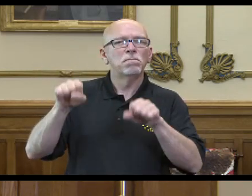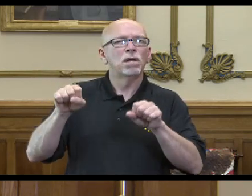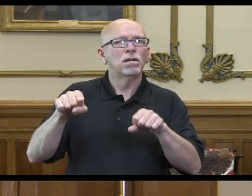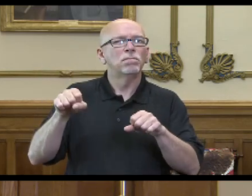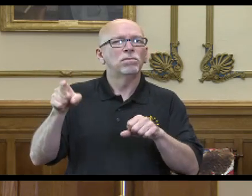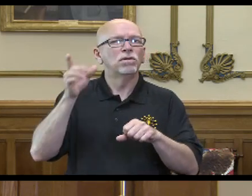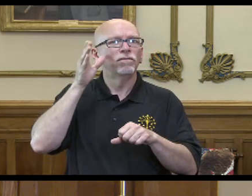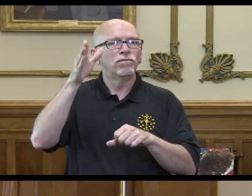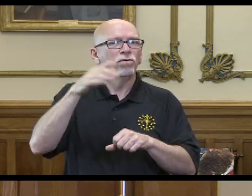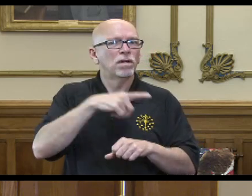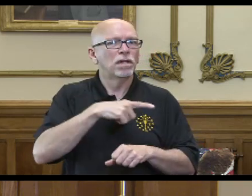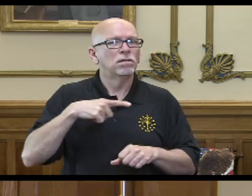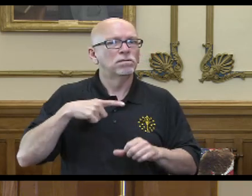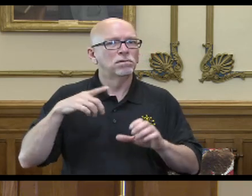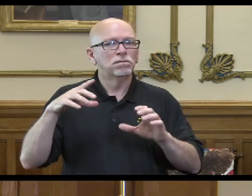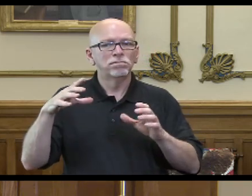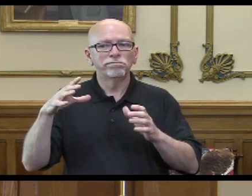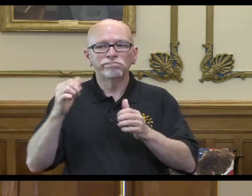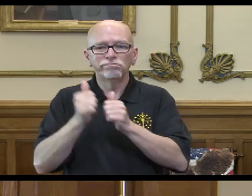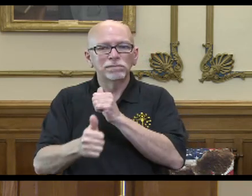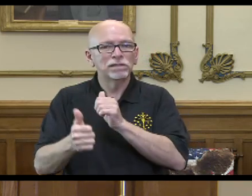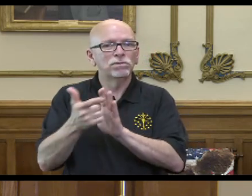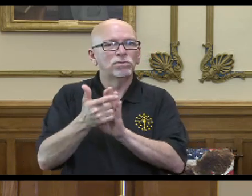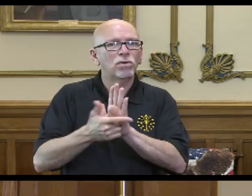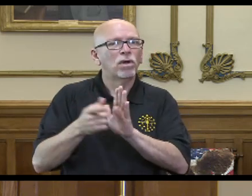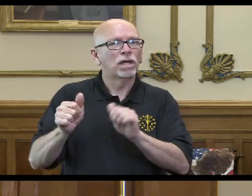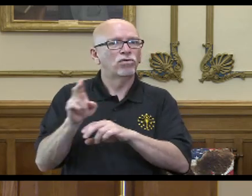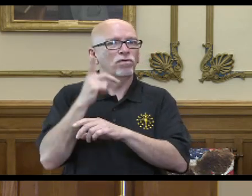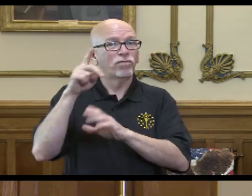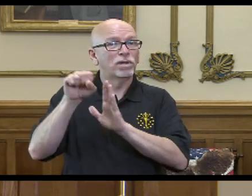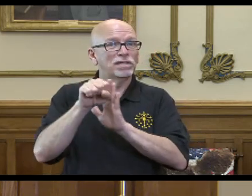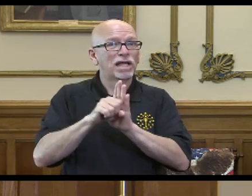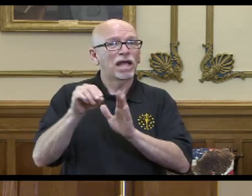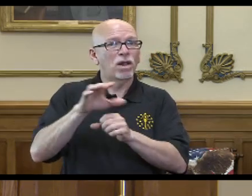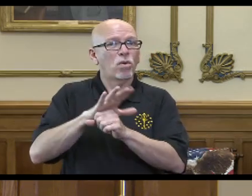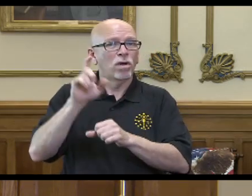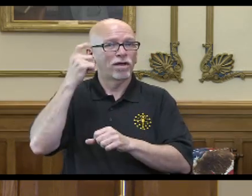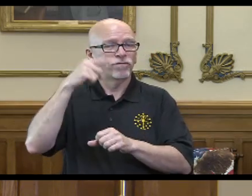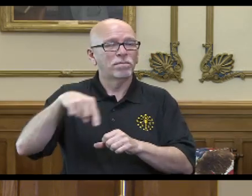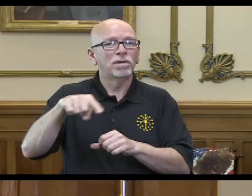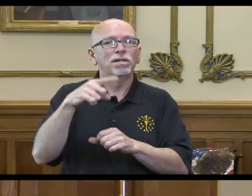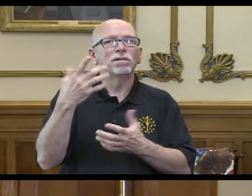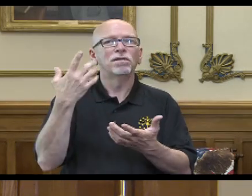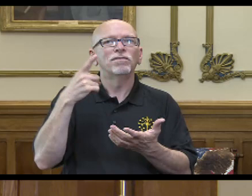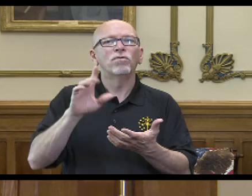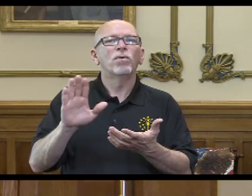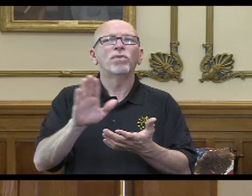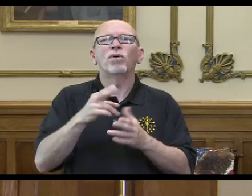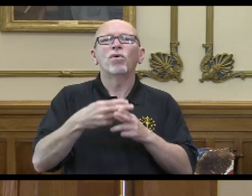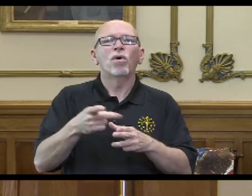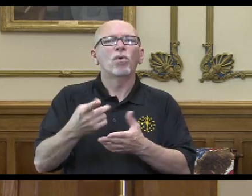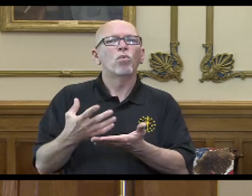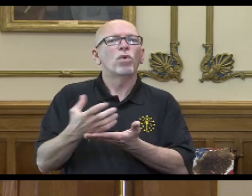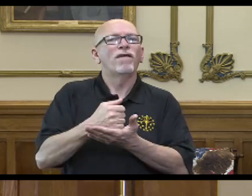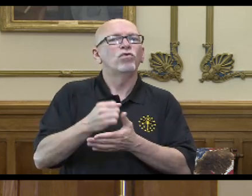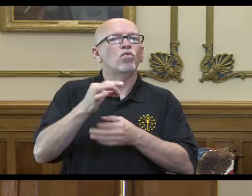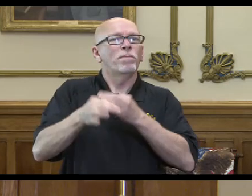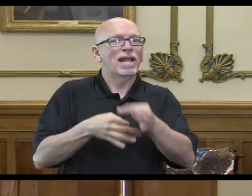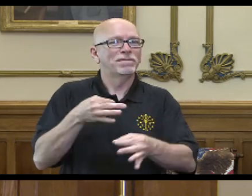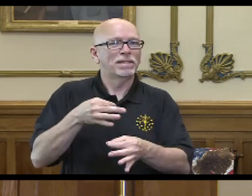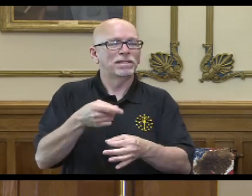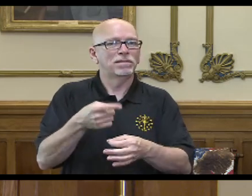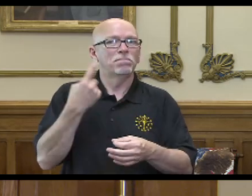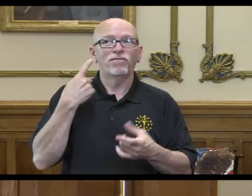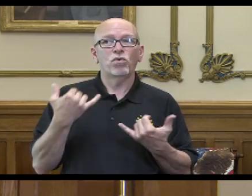potential future legislation that could be used in state and local governments for what they term as revenue replacement. But at